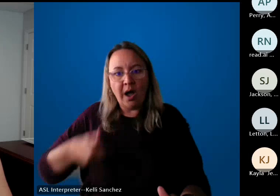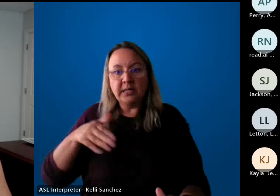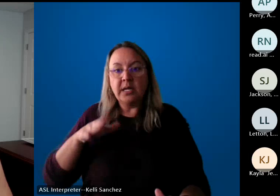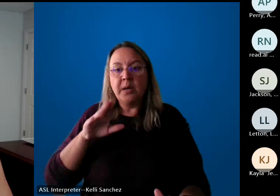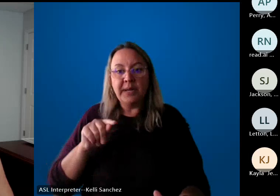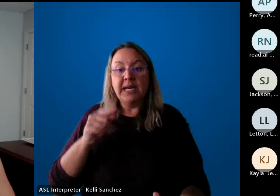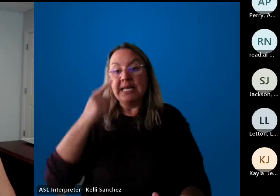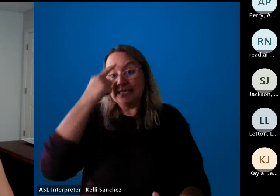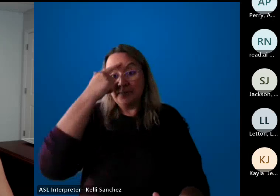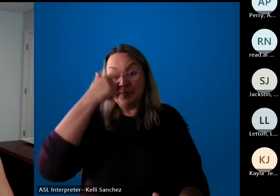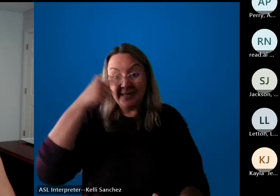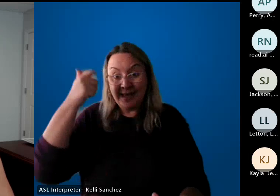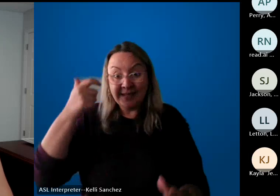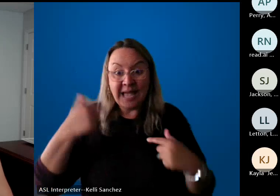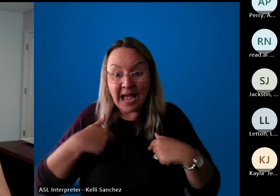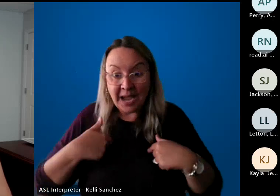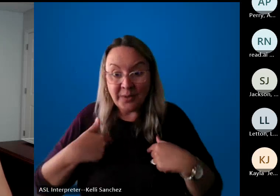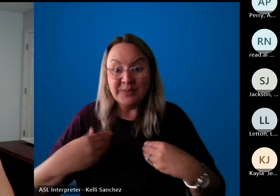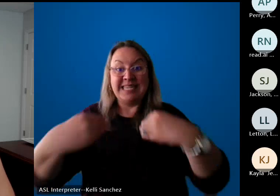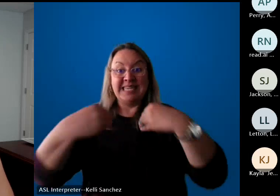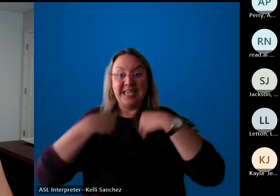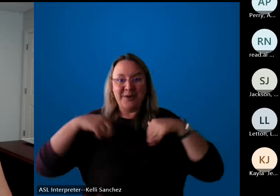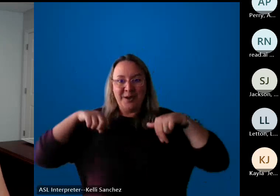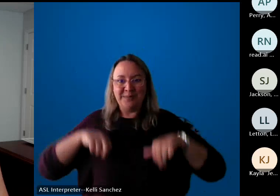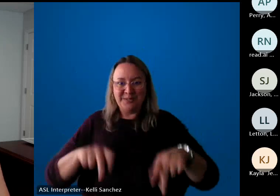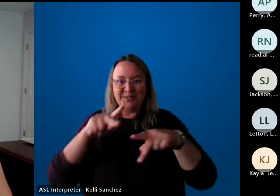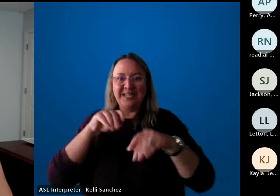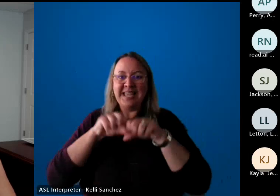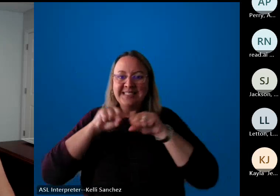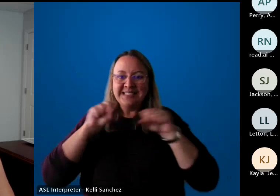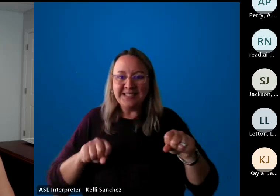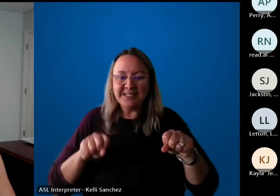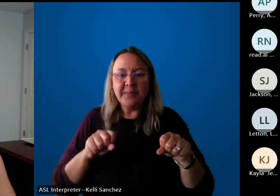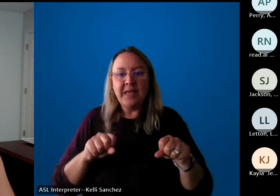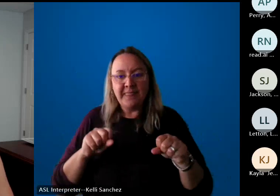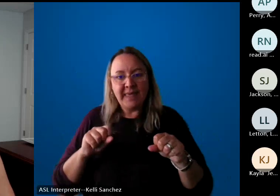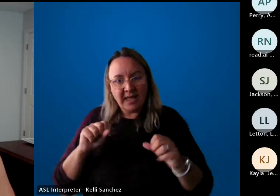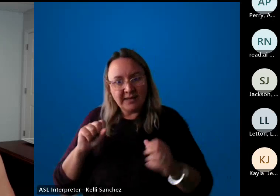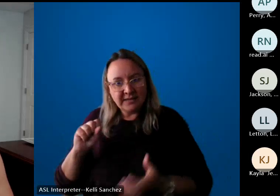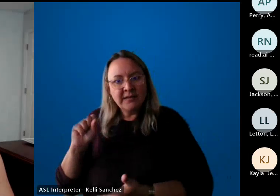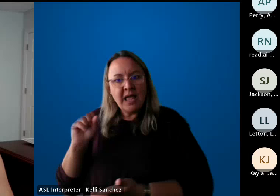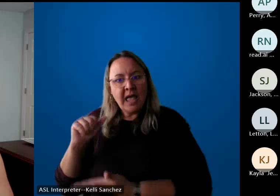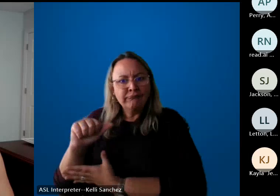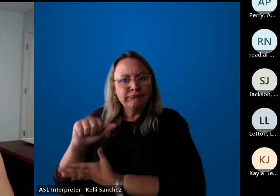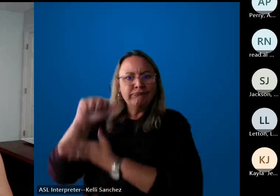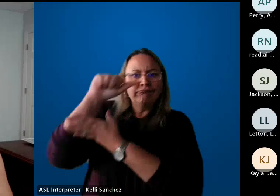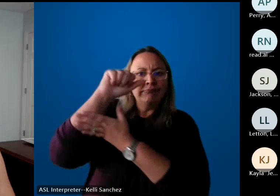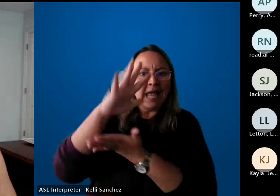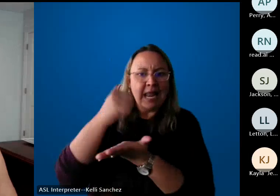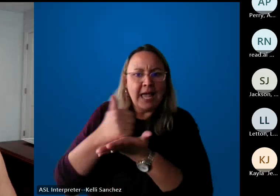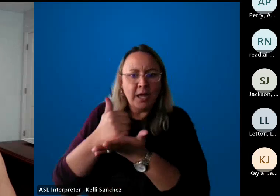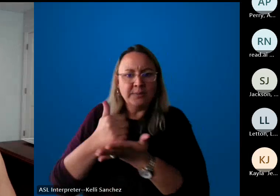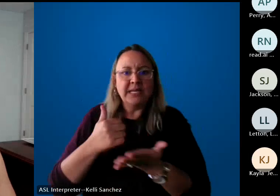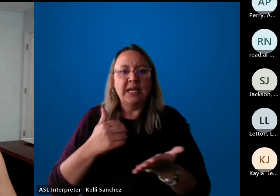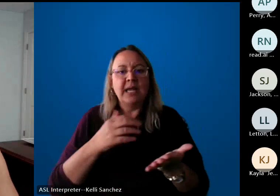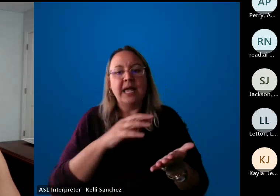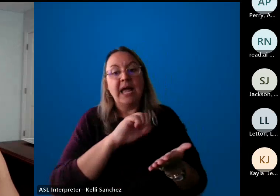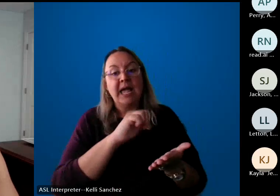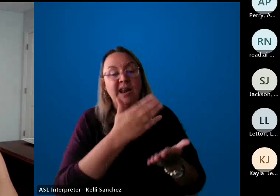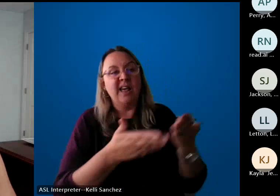because I was afforded an opportunity at a system that lifted me up, and I had a bunch of other crap that was going for me